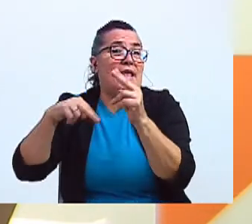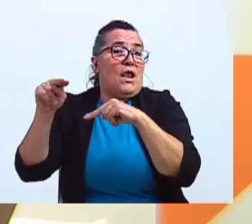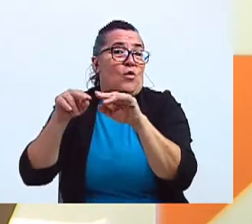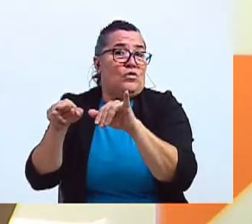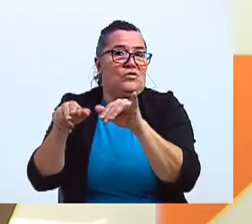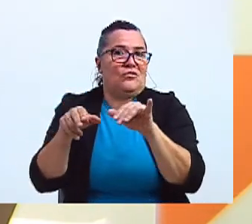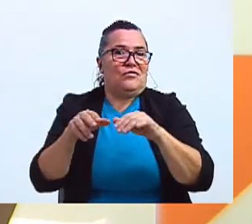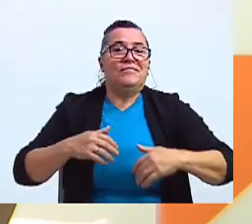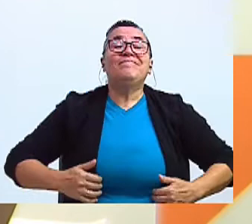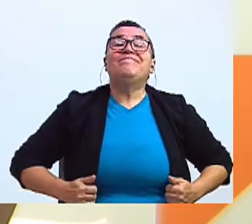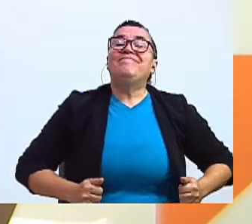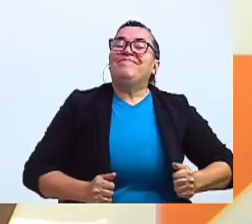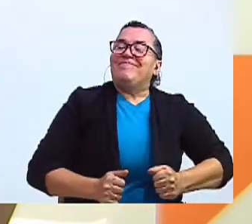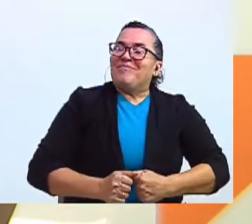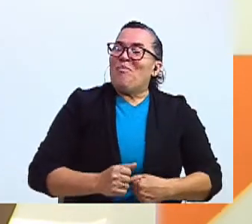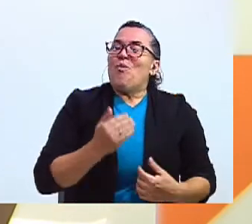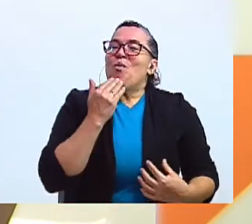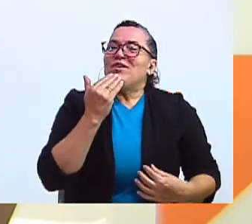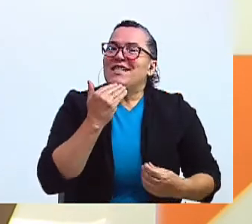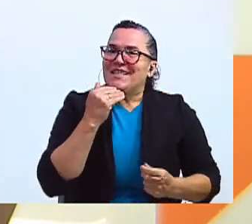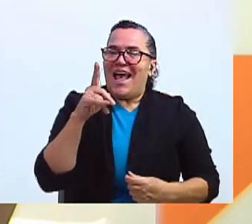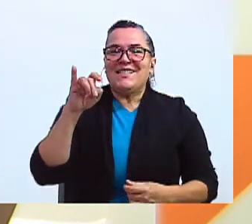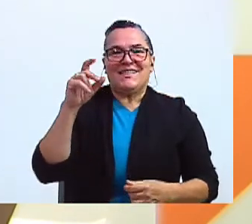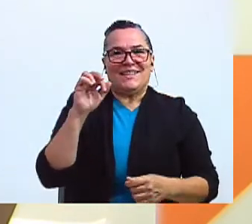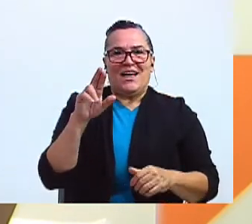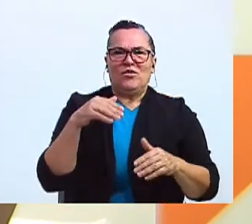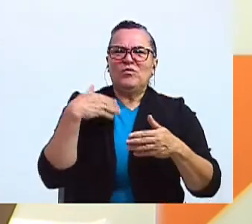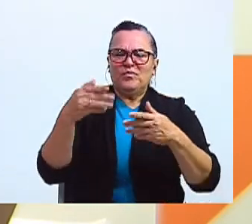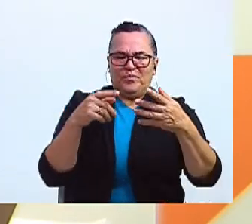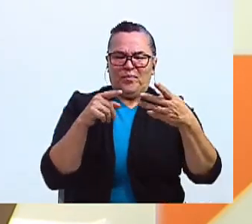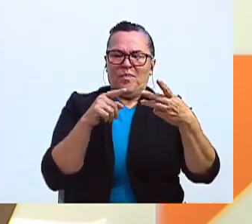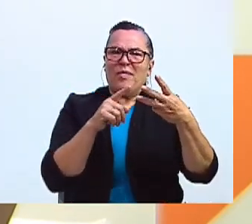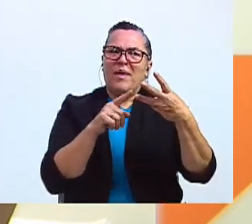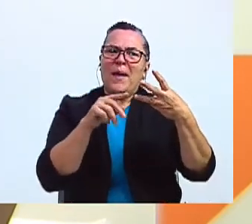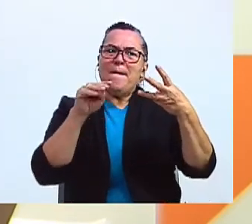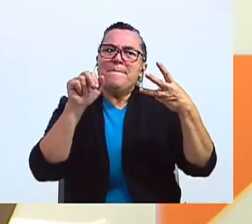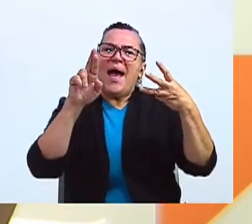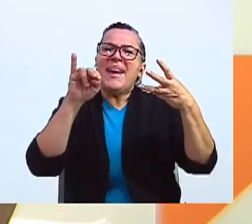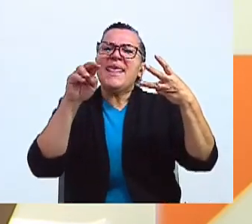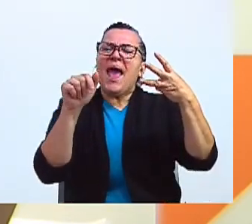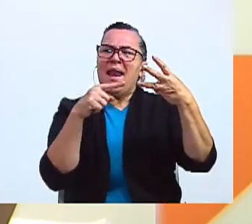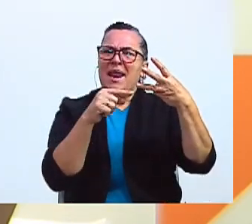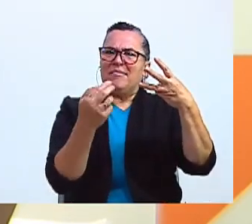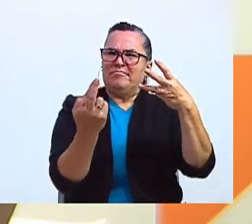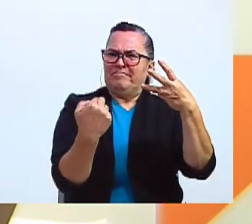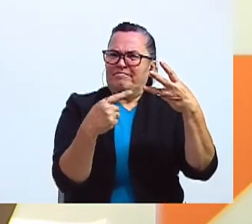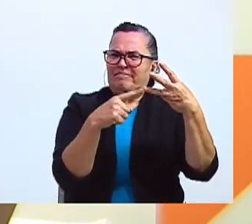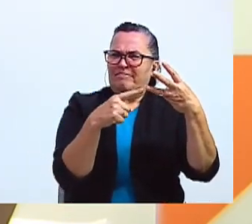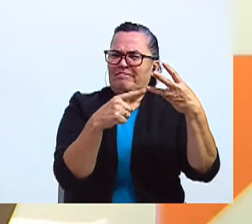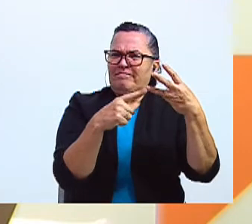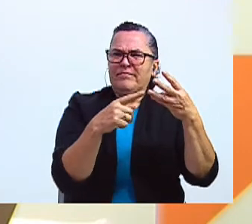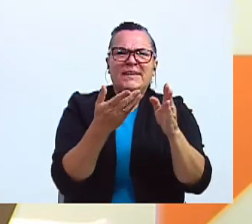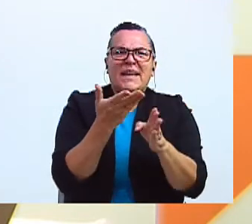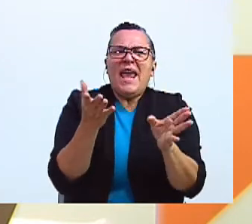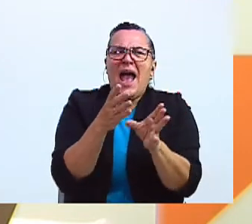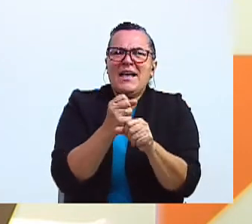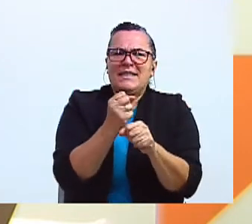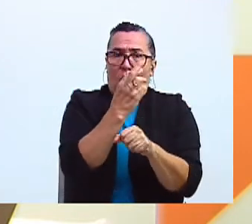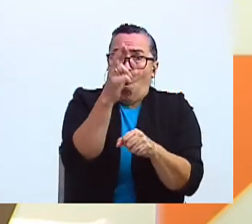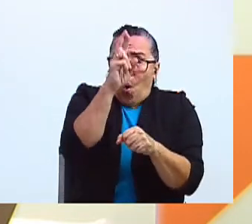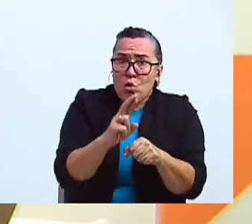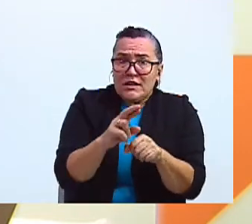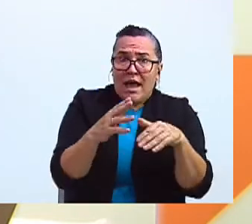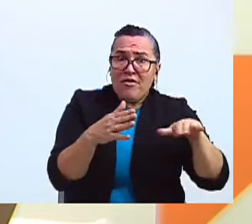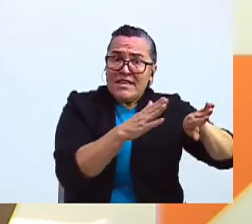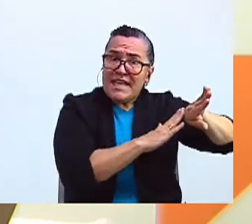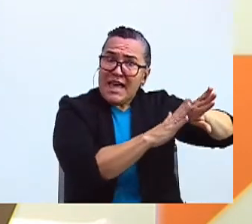Okay, very good, Carol. Okay, let's continue with Mariana. Tell me, what makes a Costa Rican